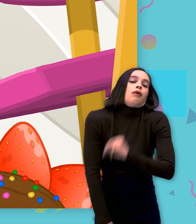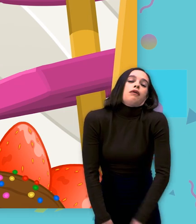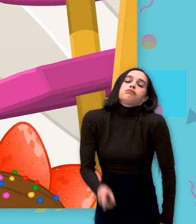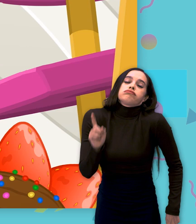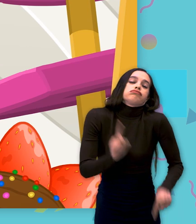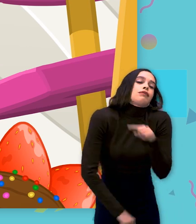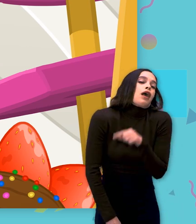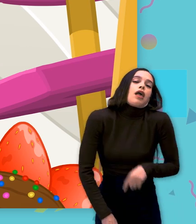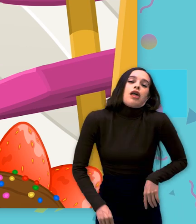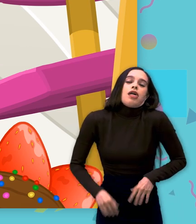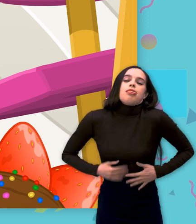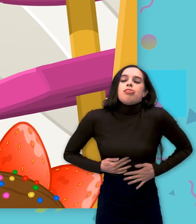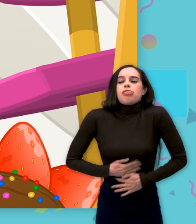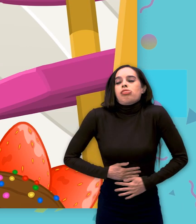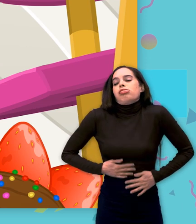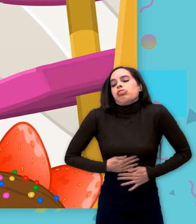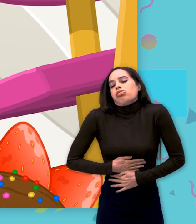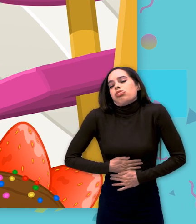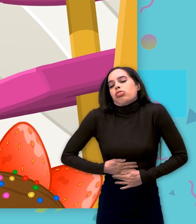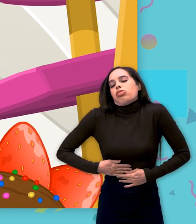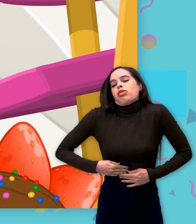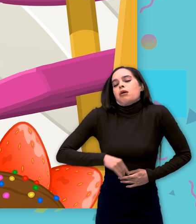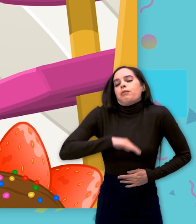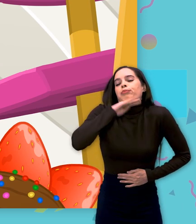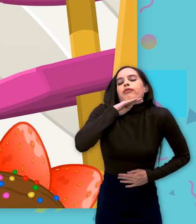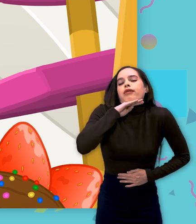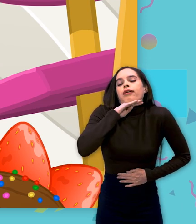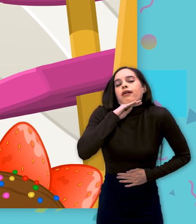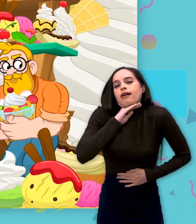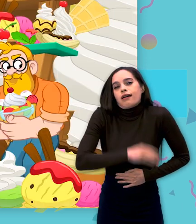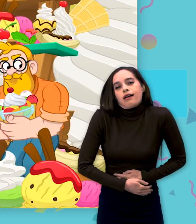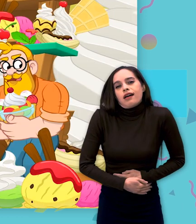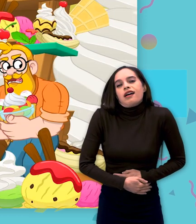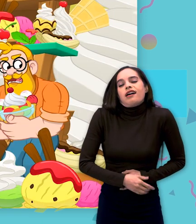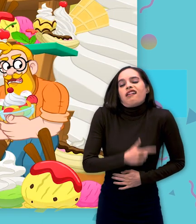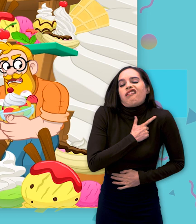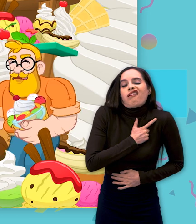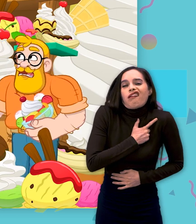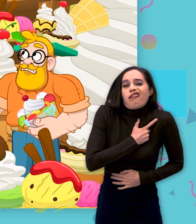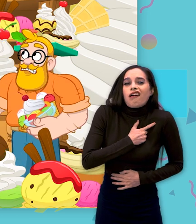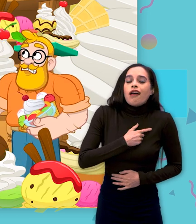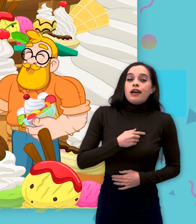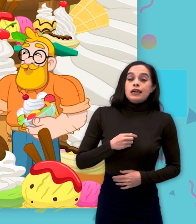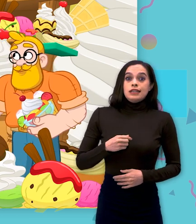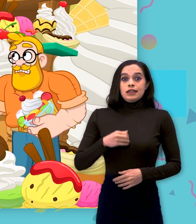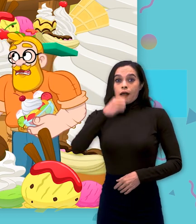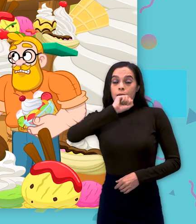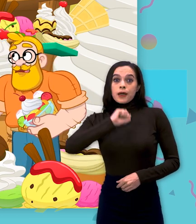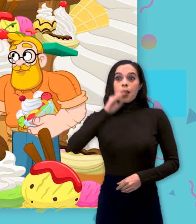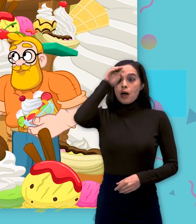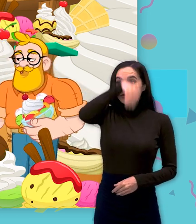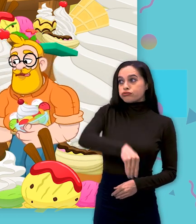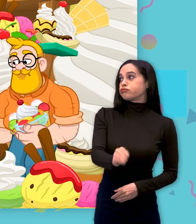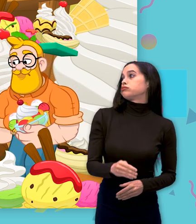Morphle, no can morph. Morphle, too full. The Jolly Fan is making so much